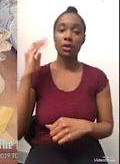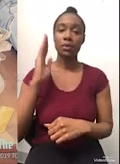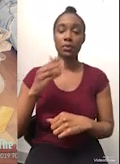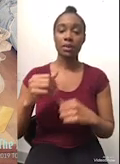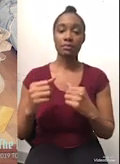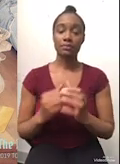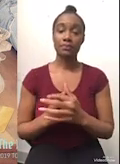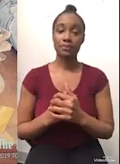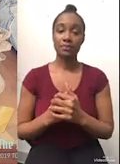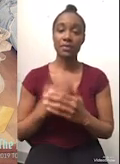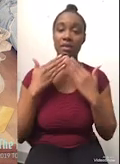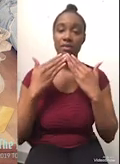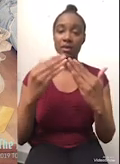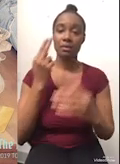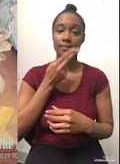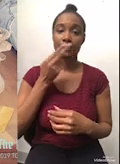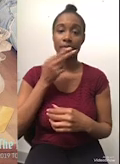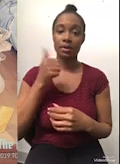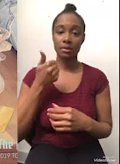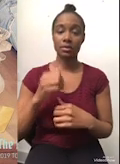Thank you for being there, Honey10. Thank